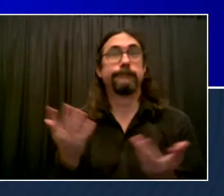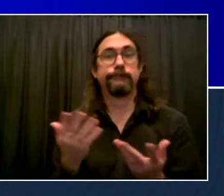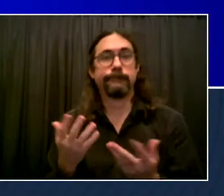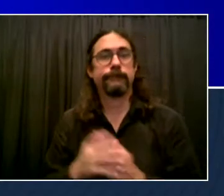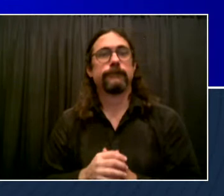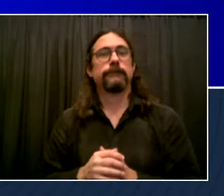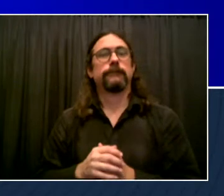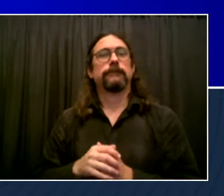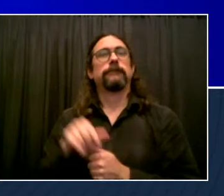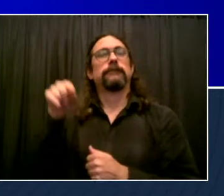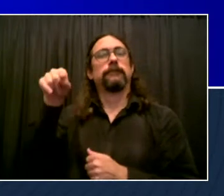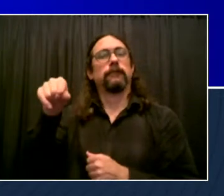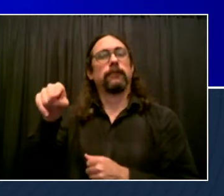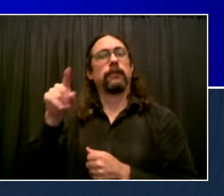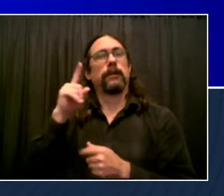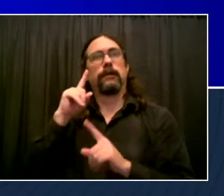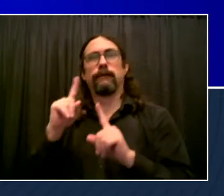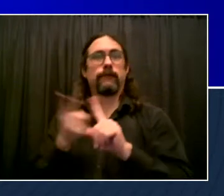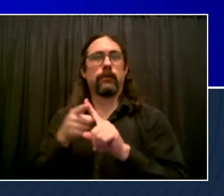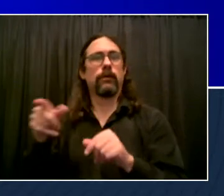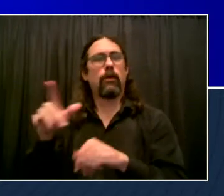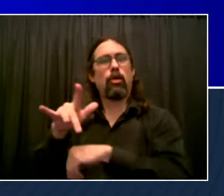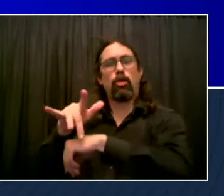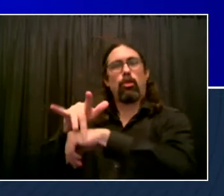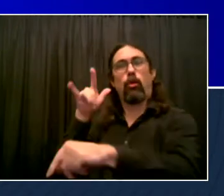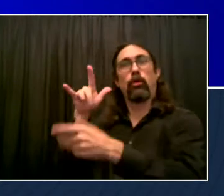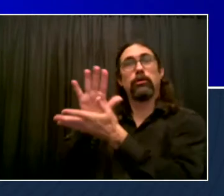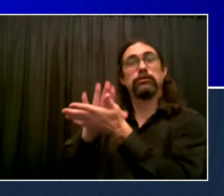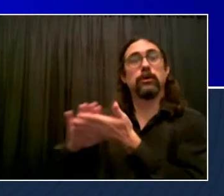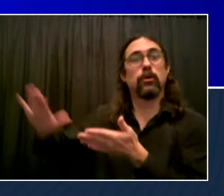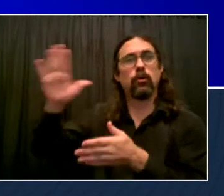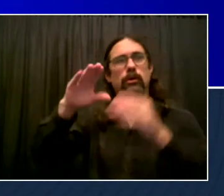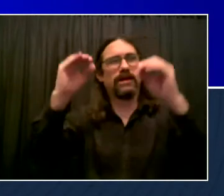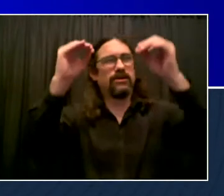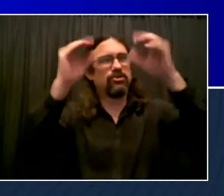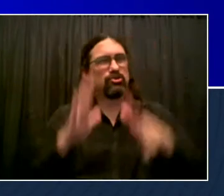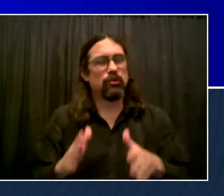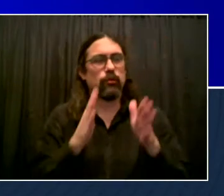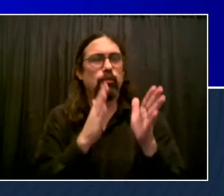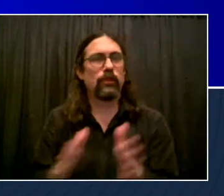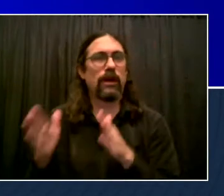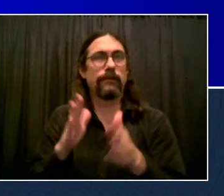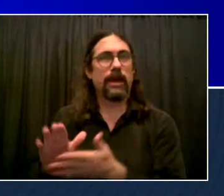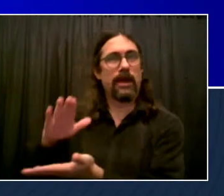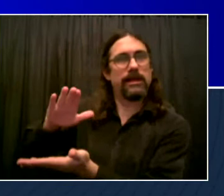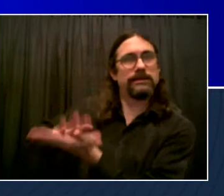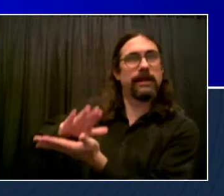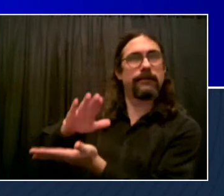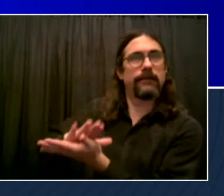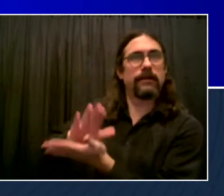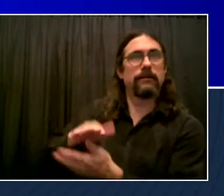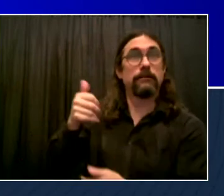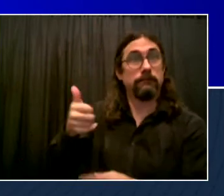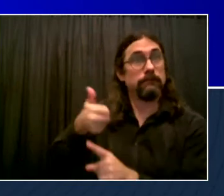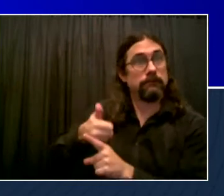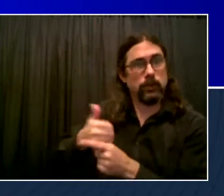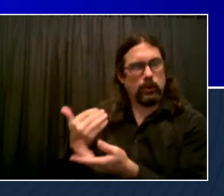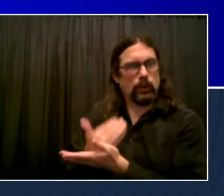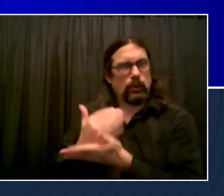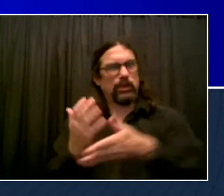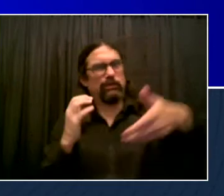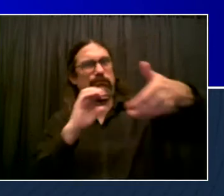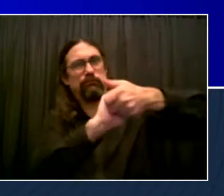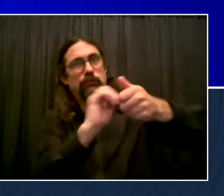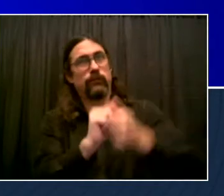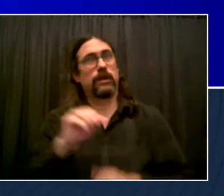This is going to be based at John Dewey High School, an academy working in partnership with CUNY to reach talented high school students,